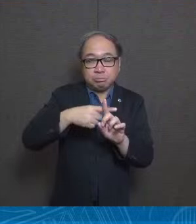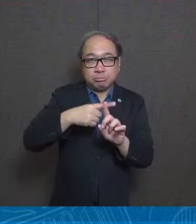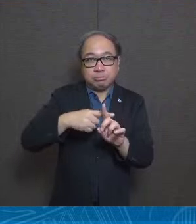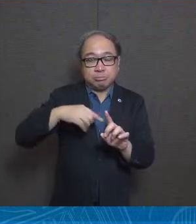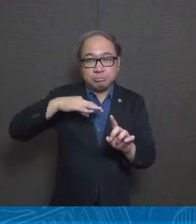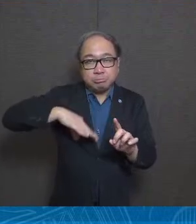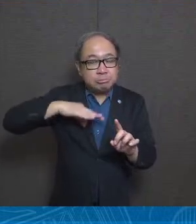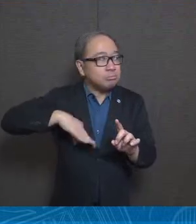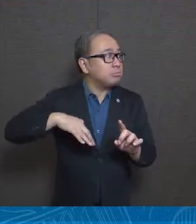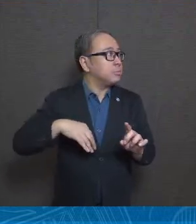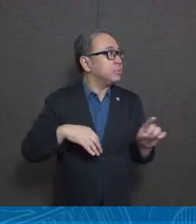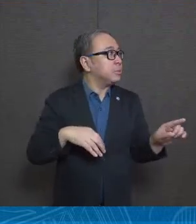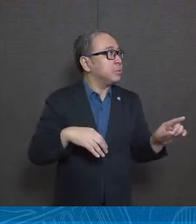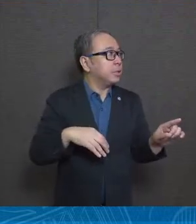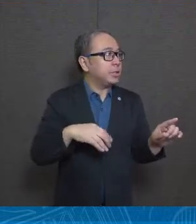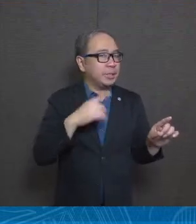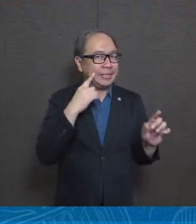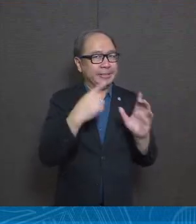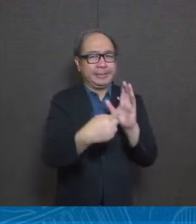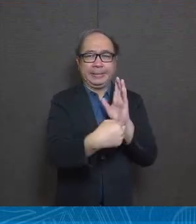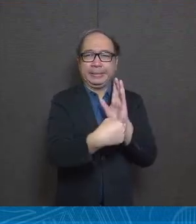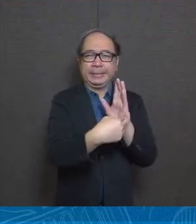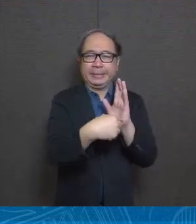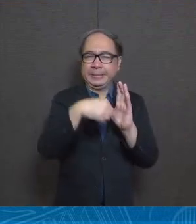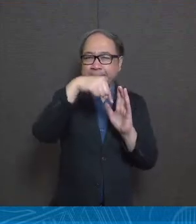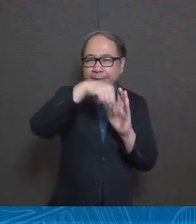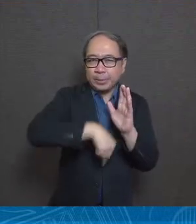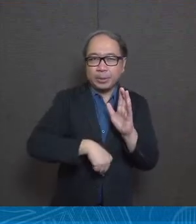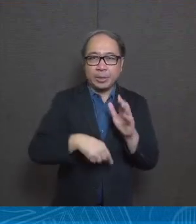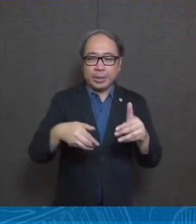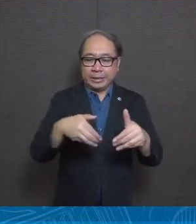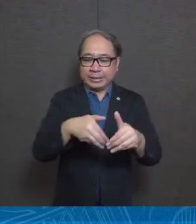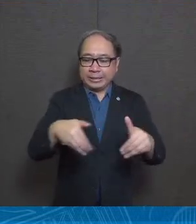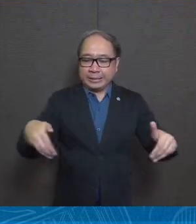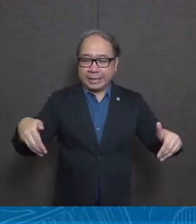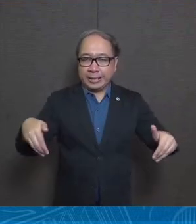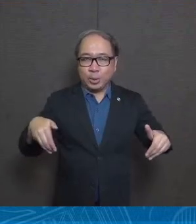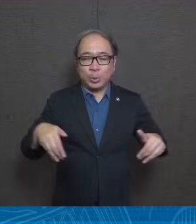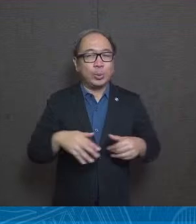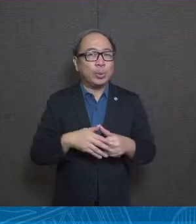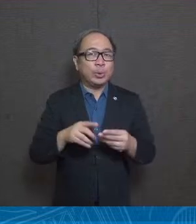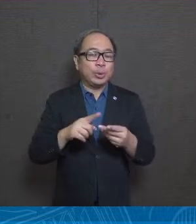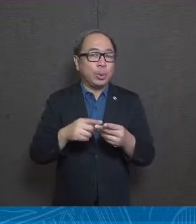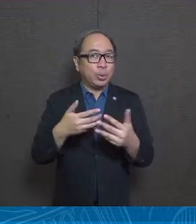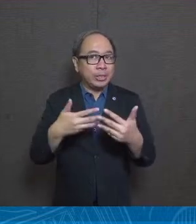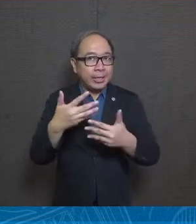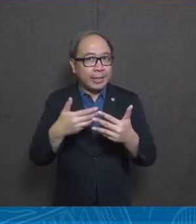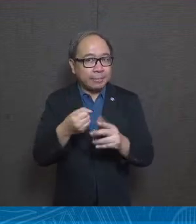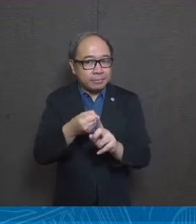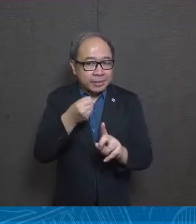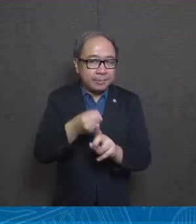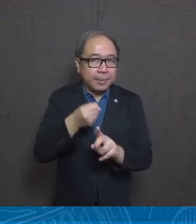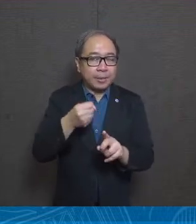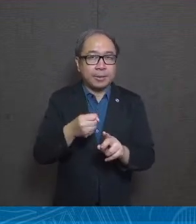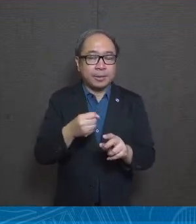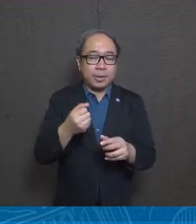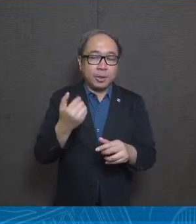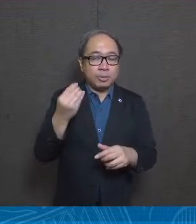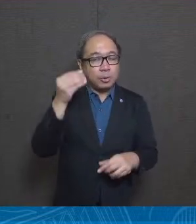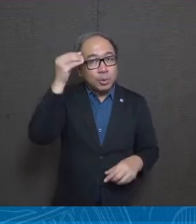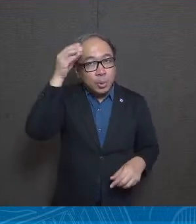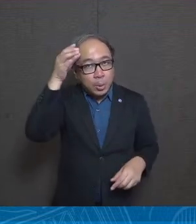privacy, too technical, silo, data-driven, knowledge, not open,